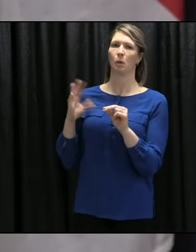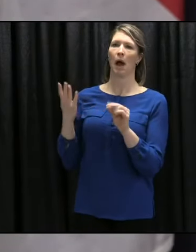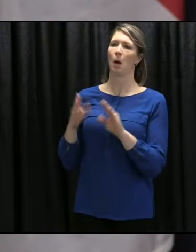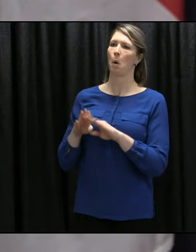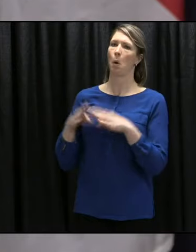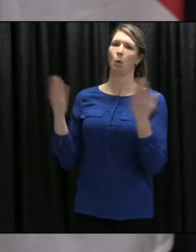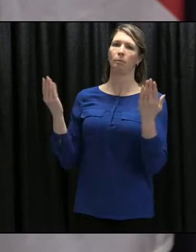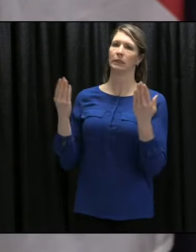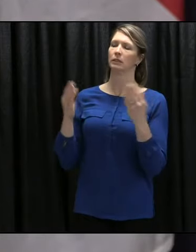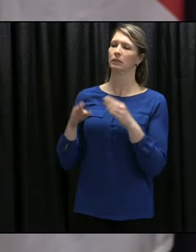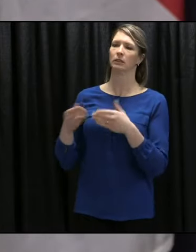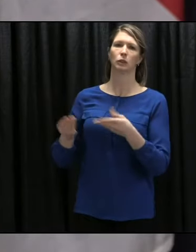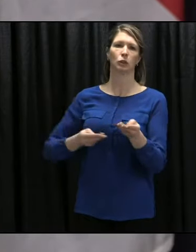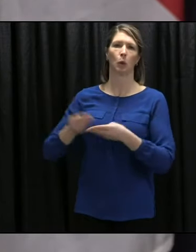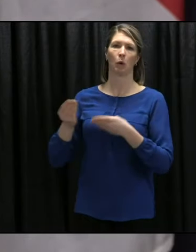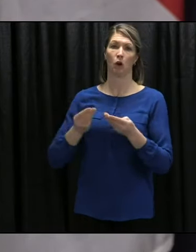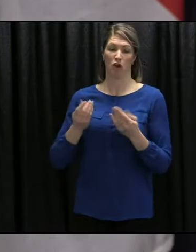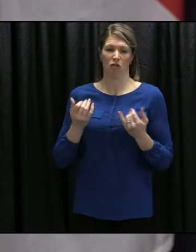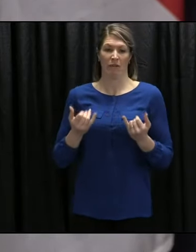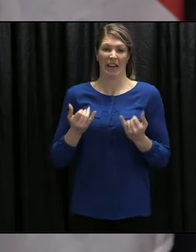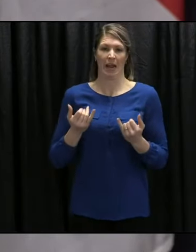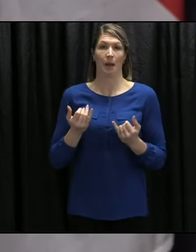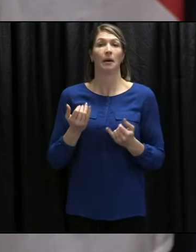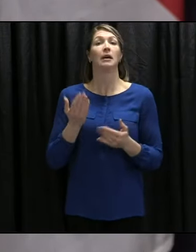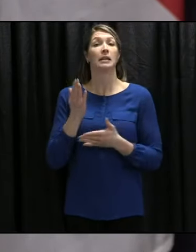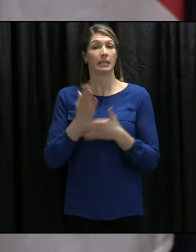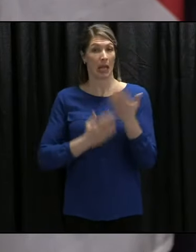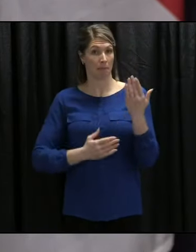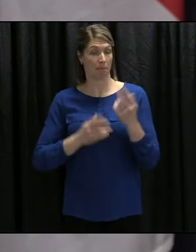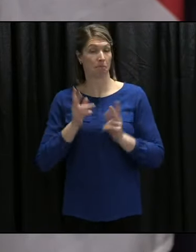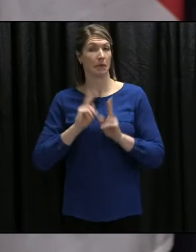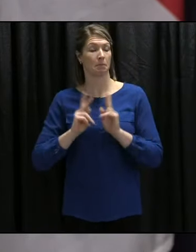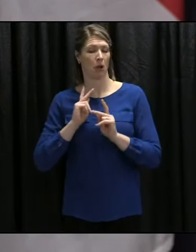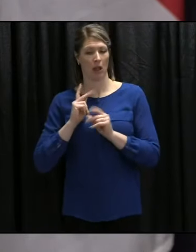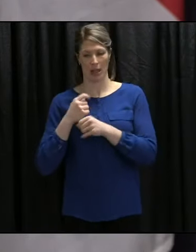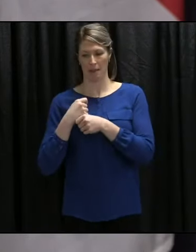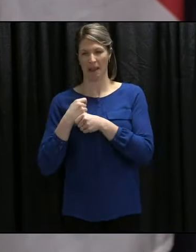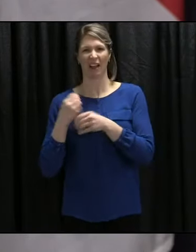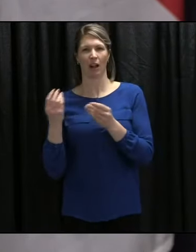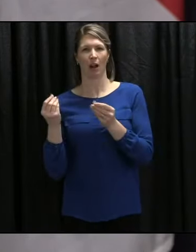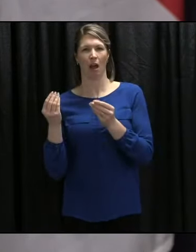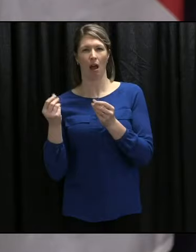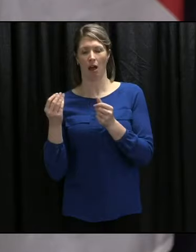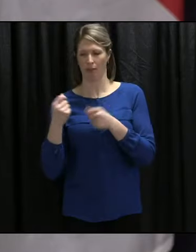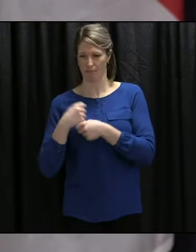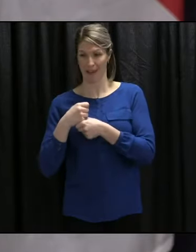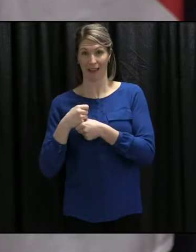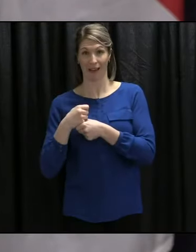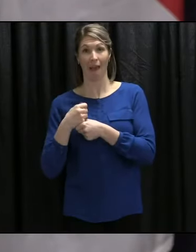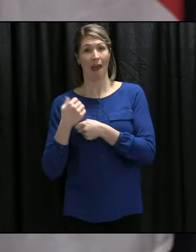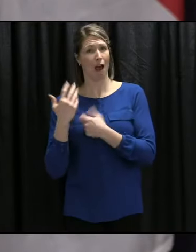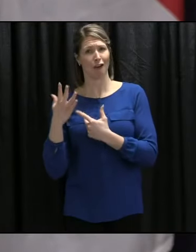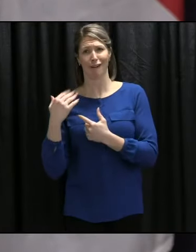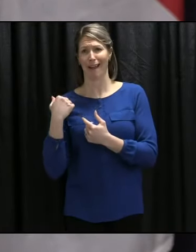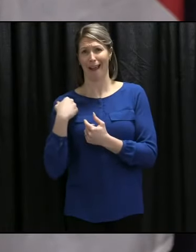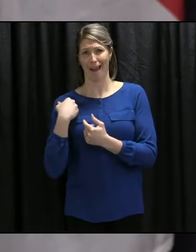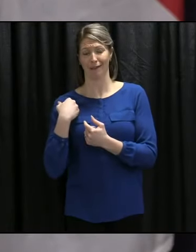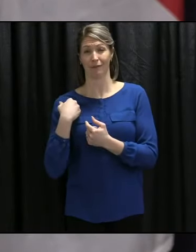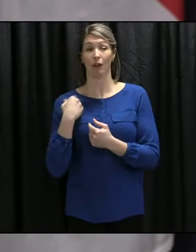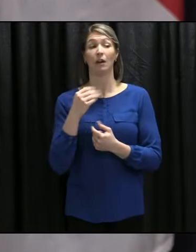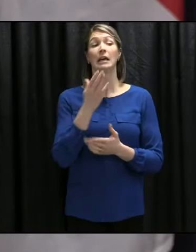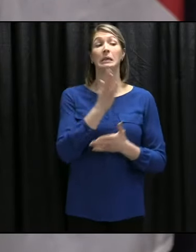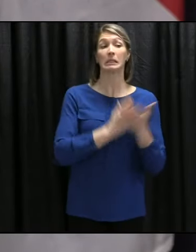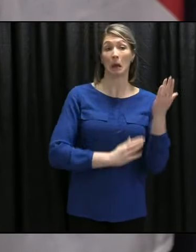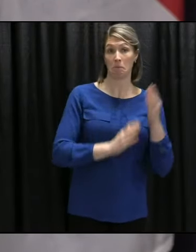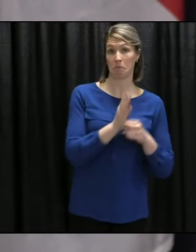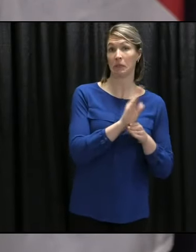People are making these from their homes, and there's also other businesses that have supplies to be able to make these that are